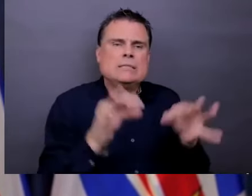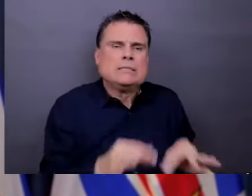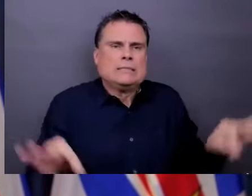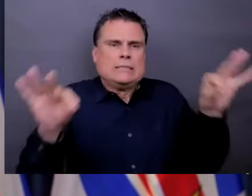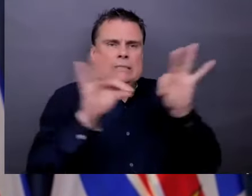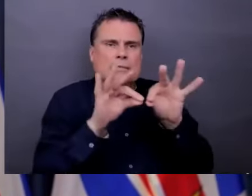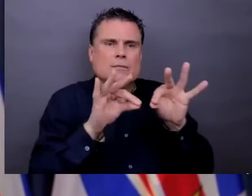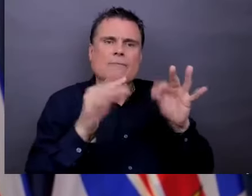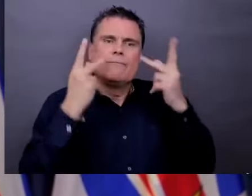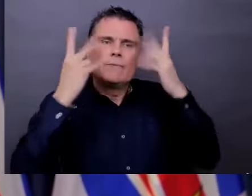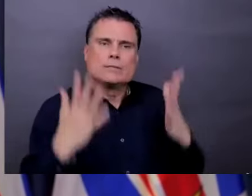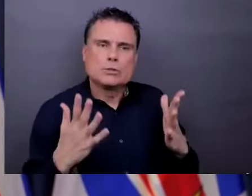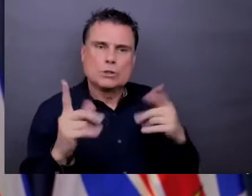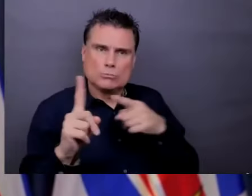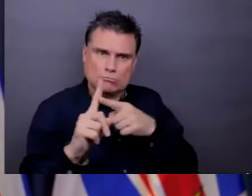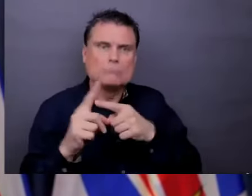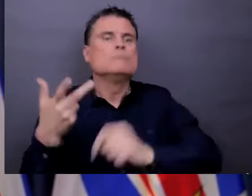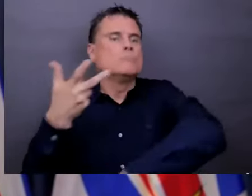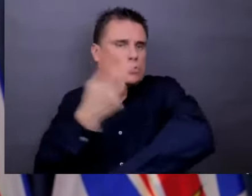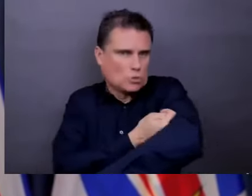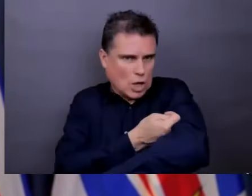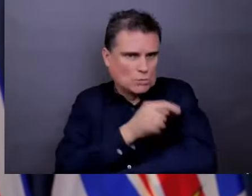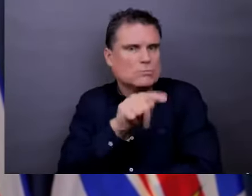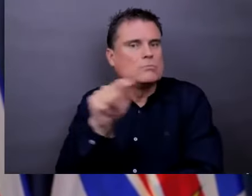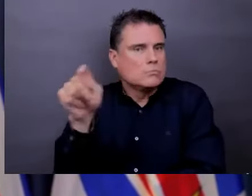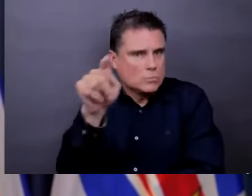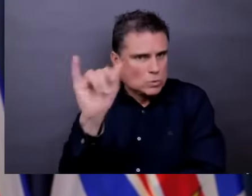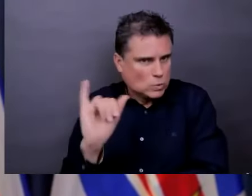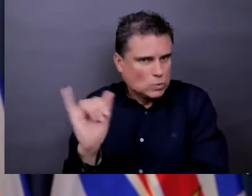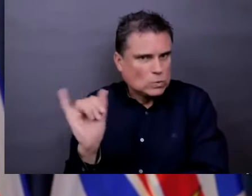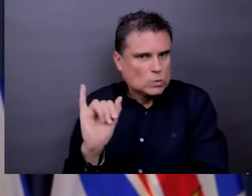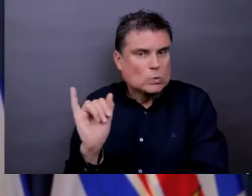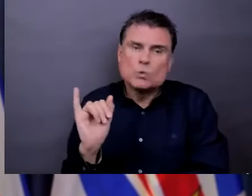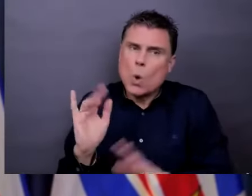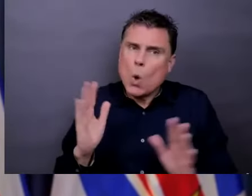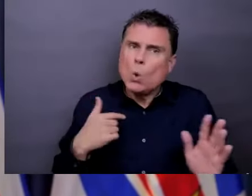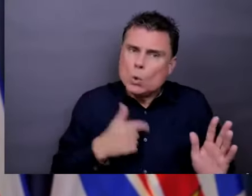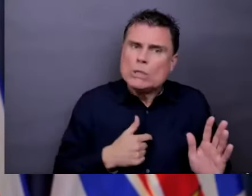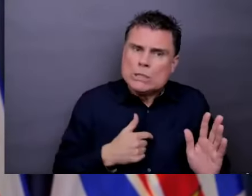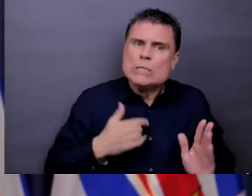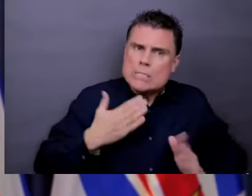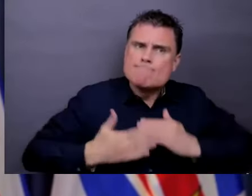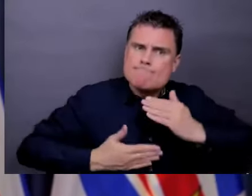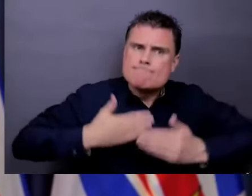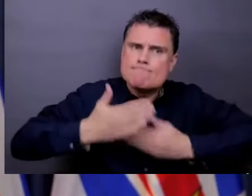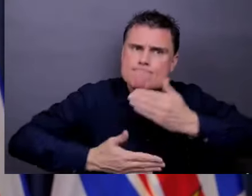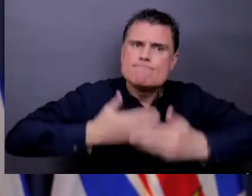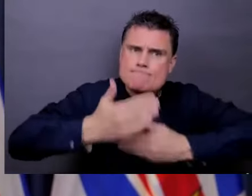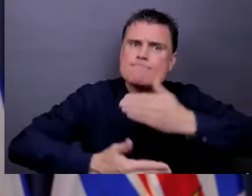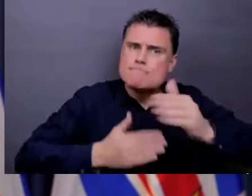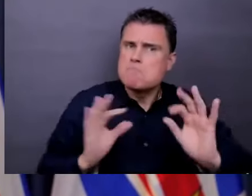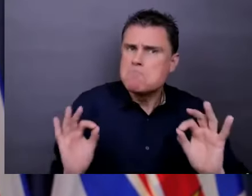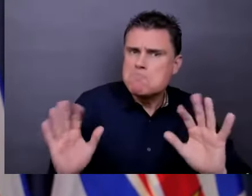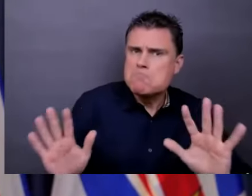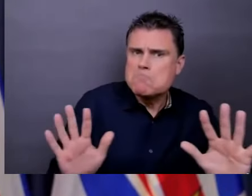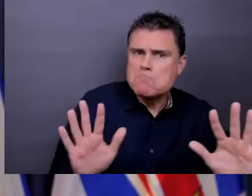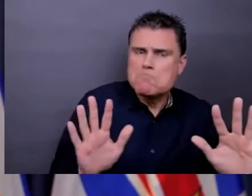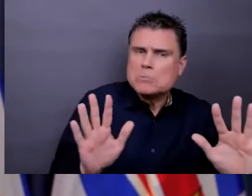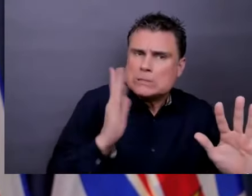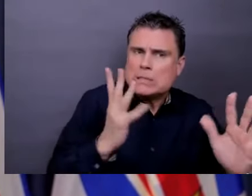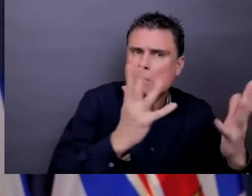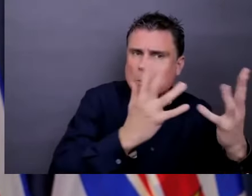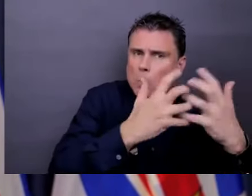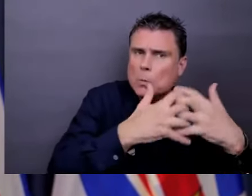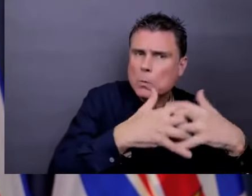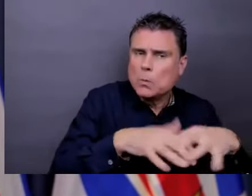patients in acute care hospitals have also been immunized. So we're well on the way there, and in many care homes, well on the way for a second dose. And